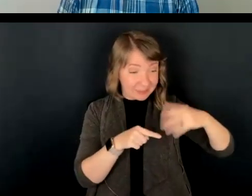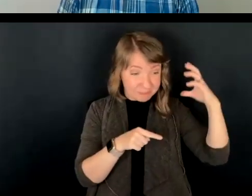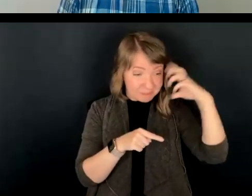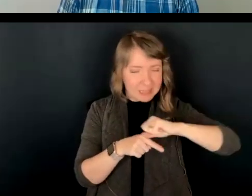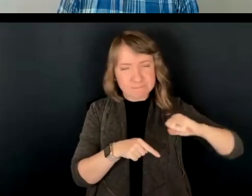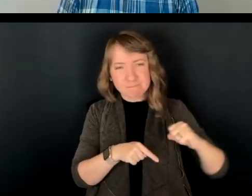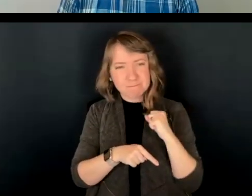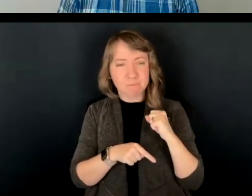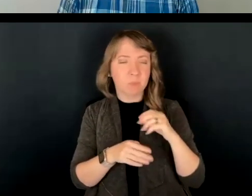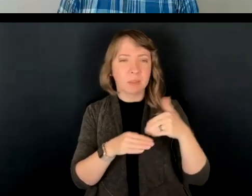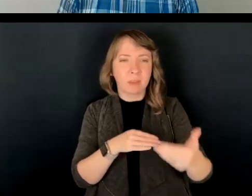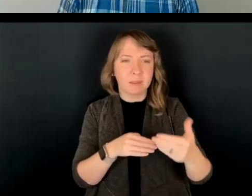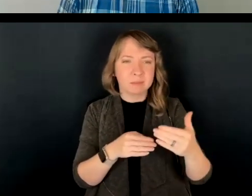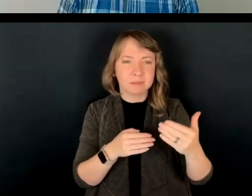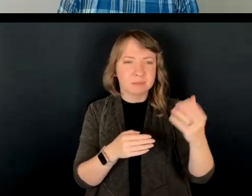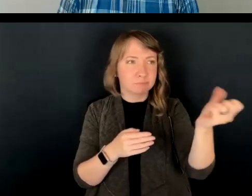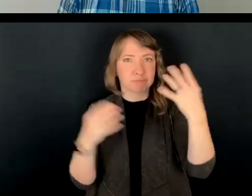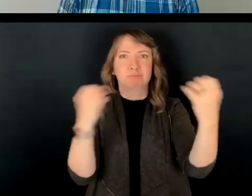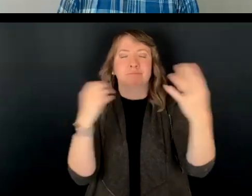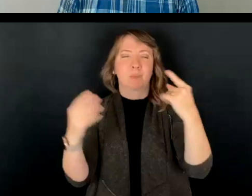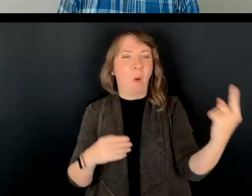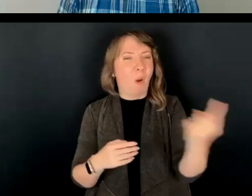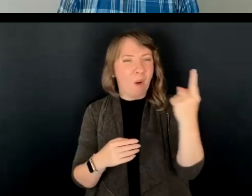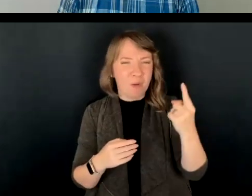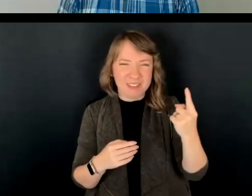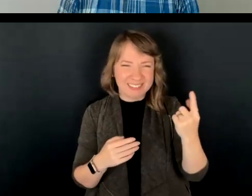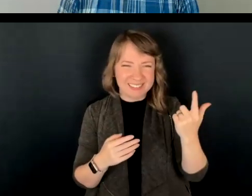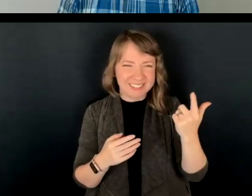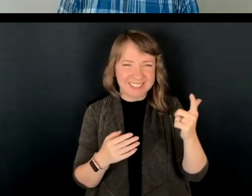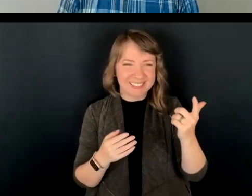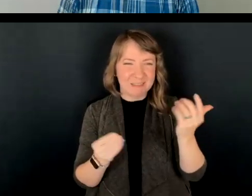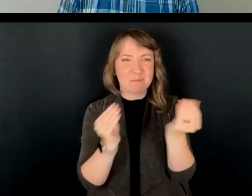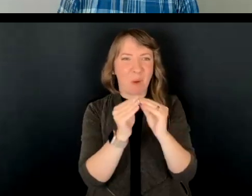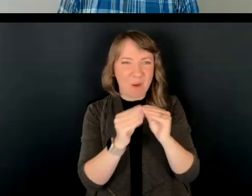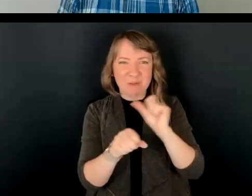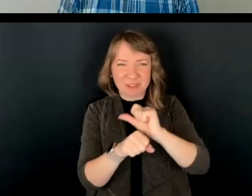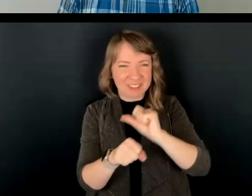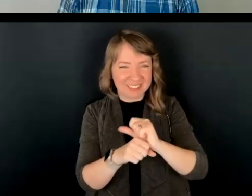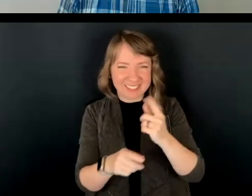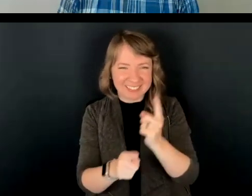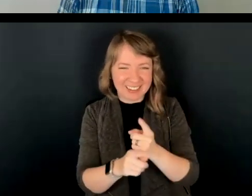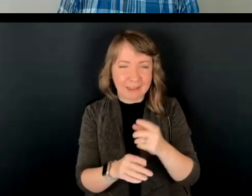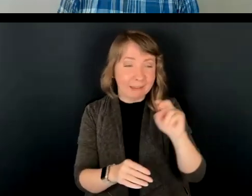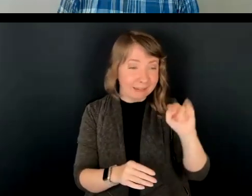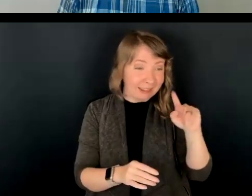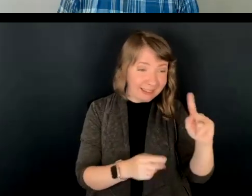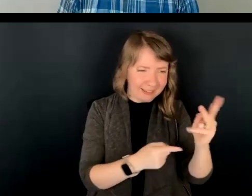one. Because there always is, right, Nick? I mean, yeah, it's just like, how many have you seen?